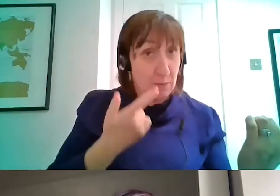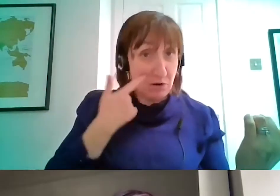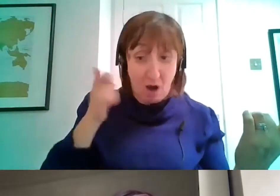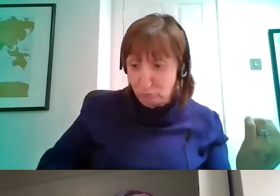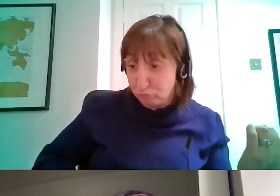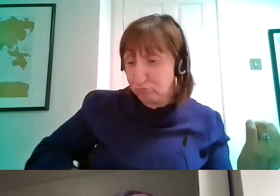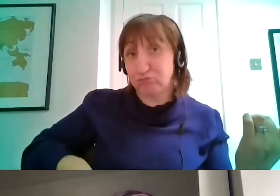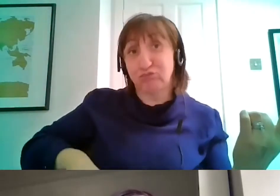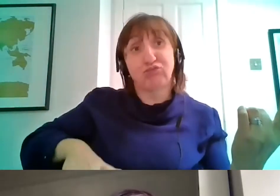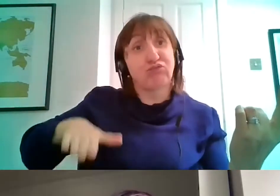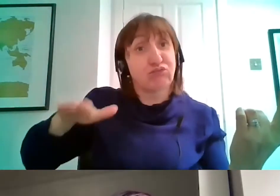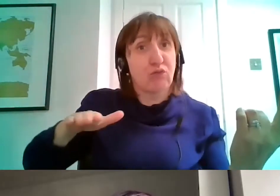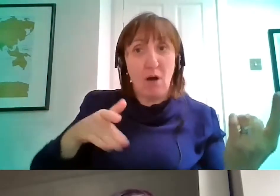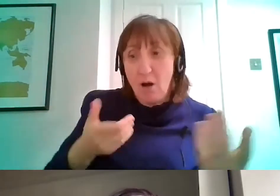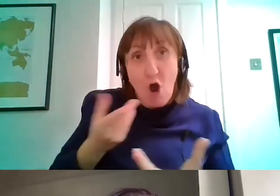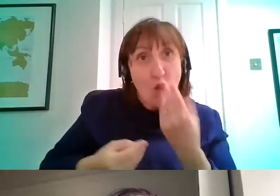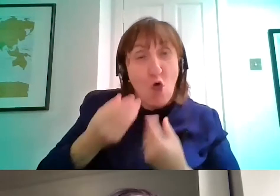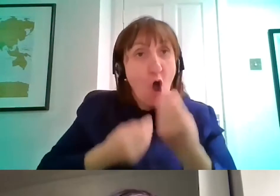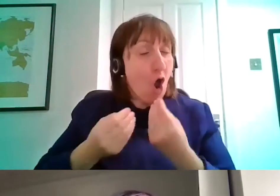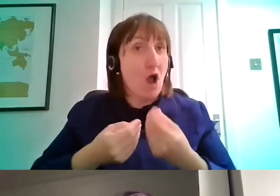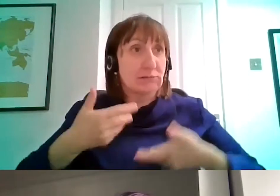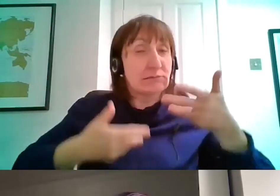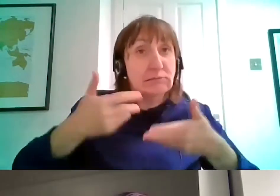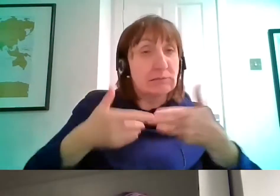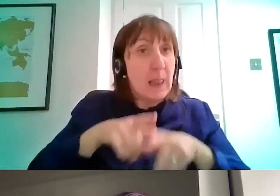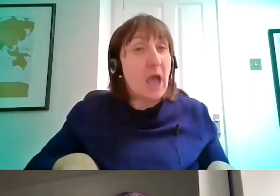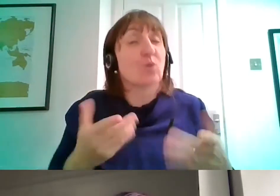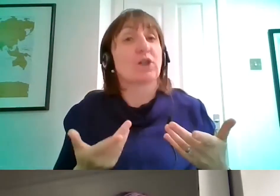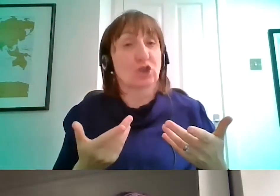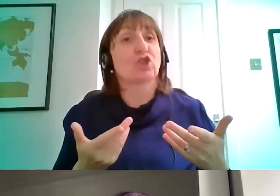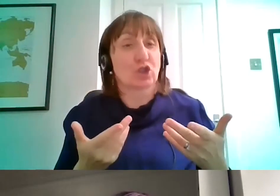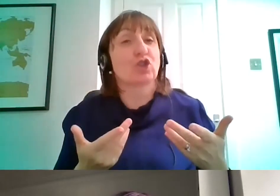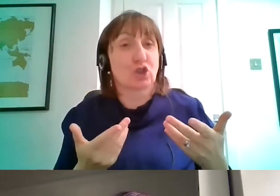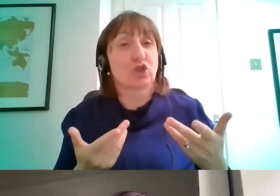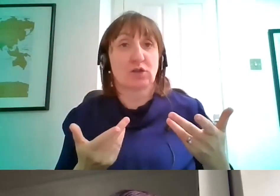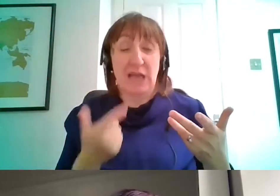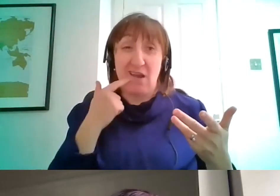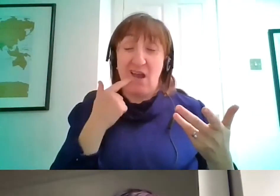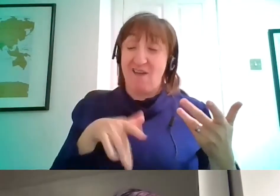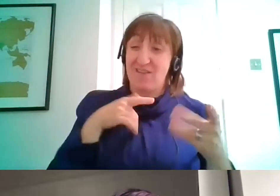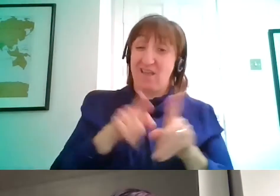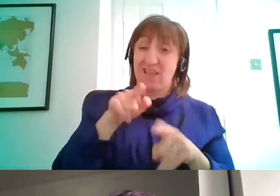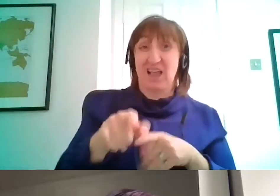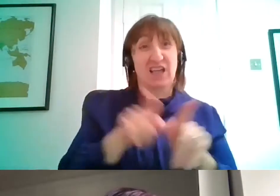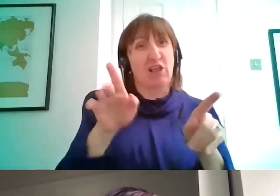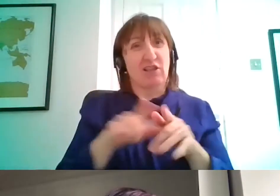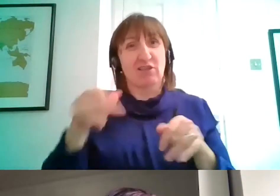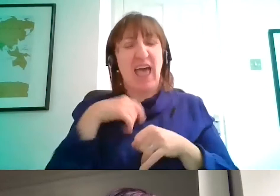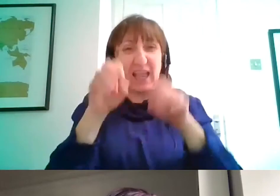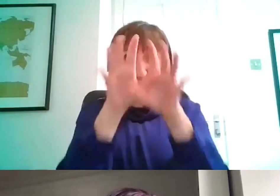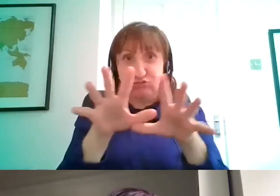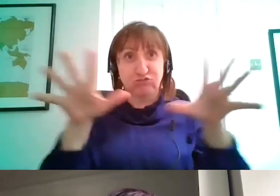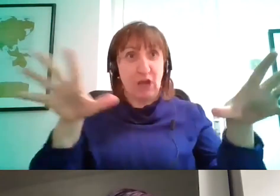age learn this language. And I think then I suppose it's a bit like a spider diagram. It